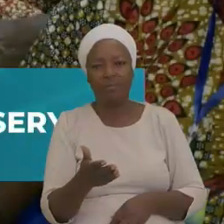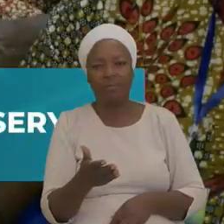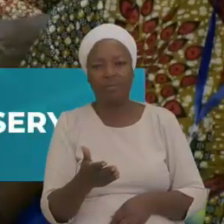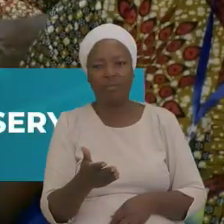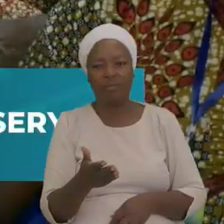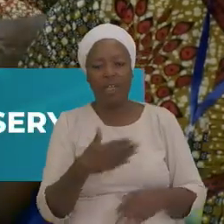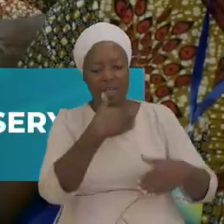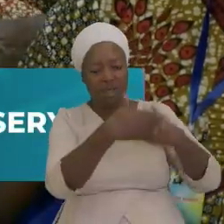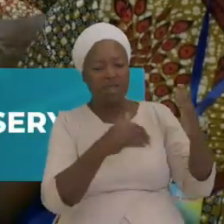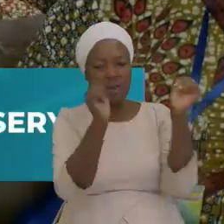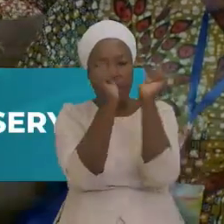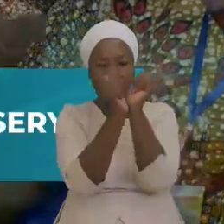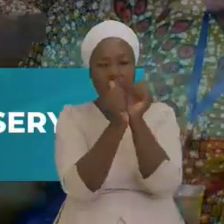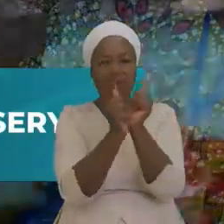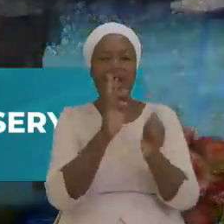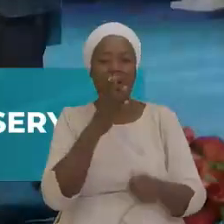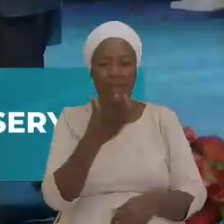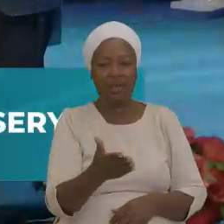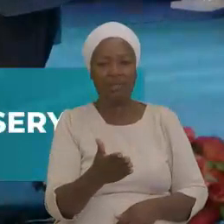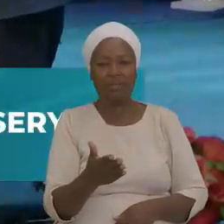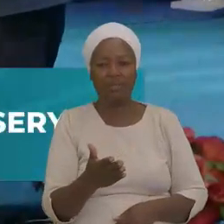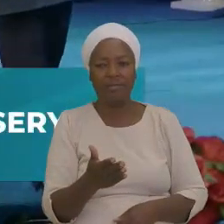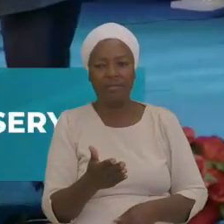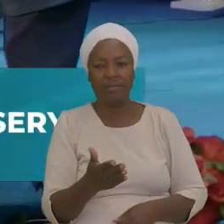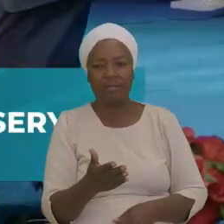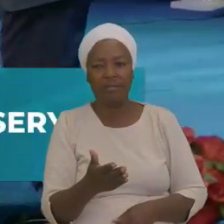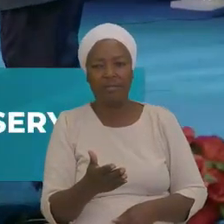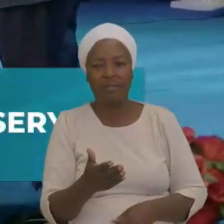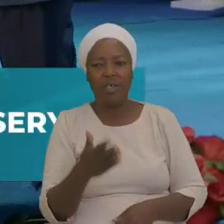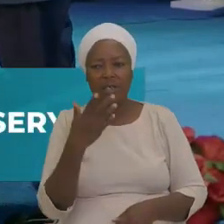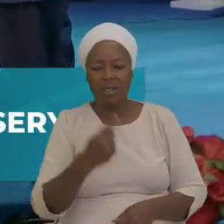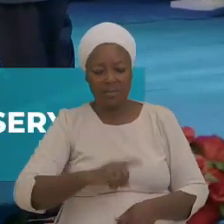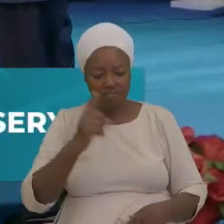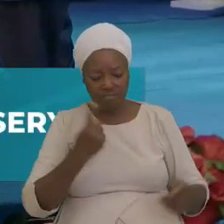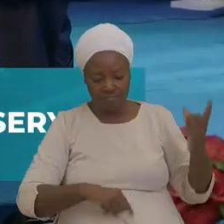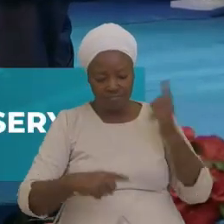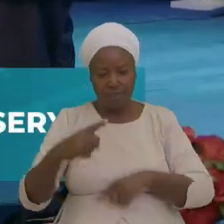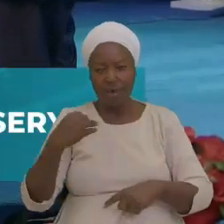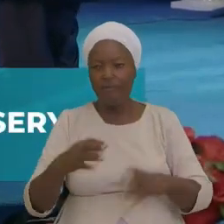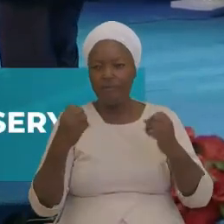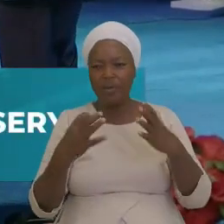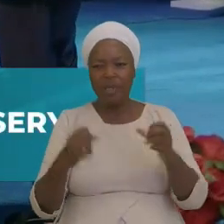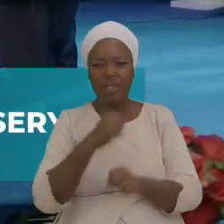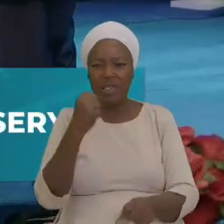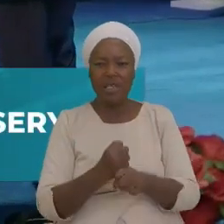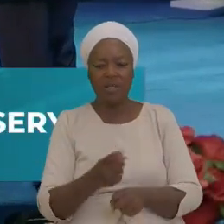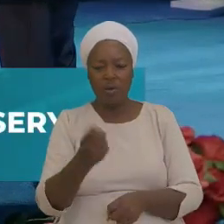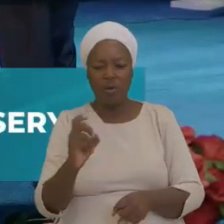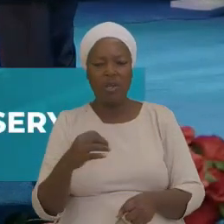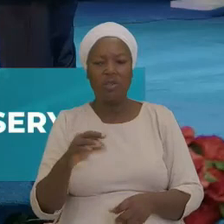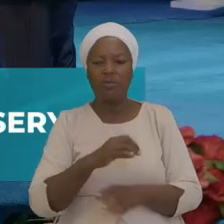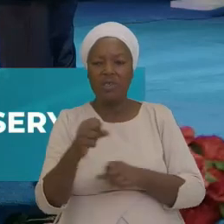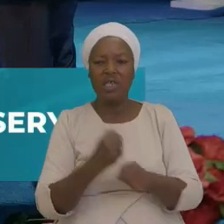Generational bondage, they are there. The chastisement of many, many years, hundreds of years, they were